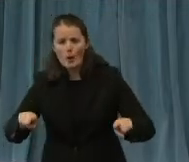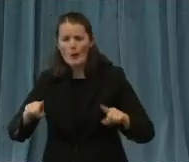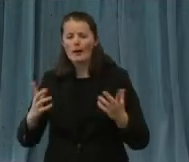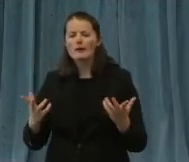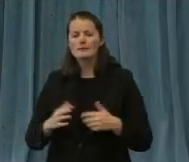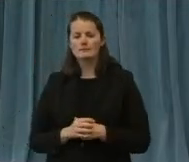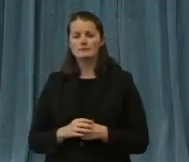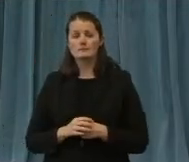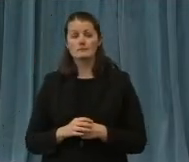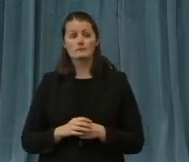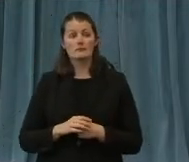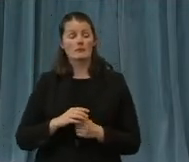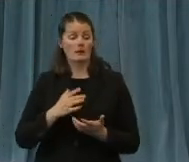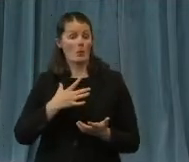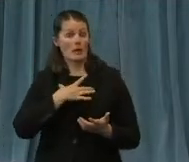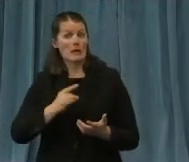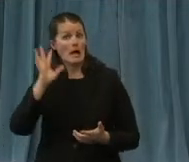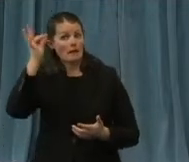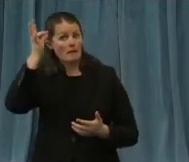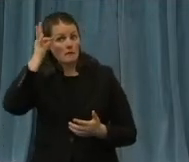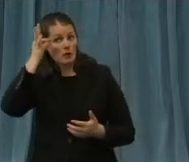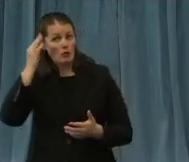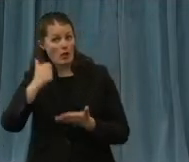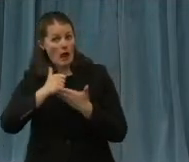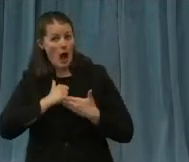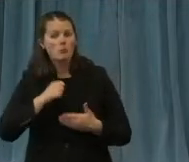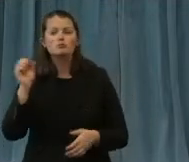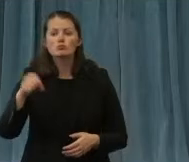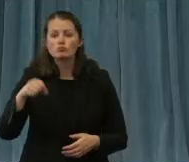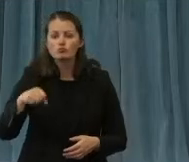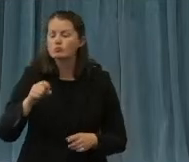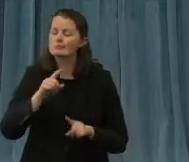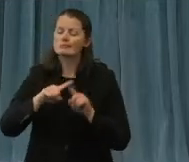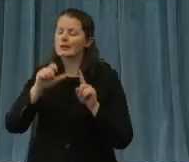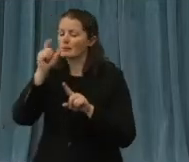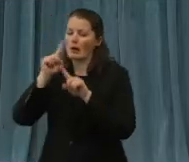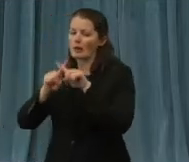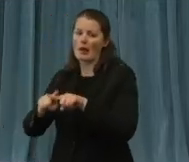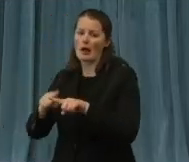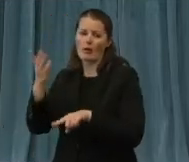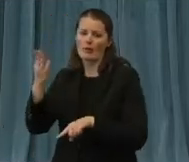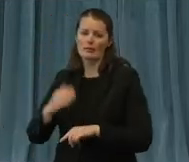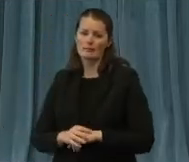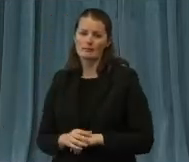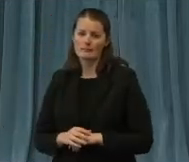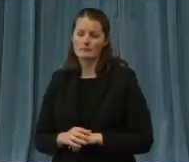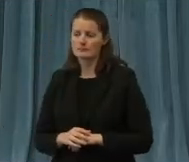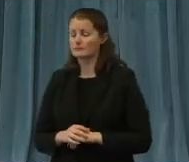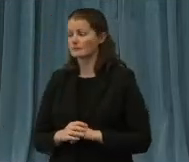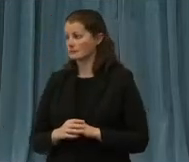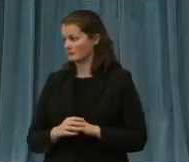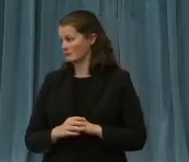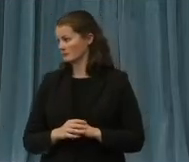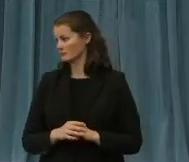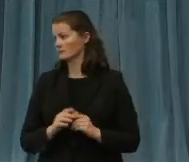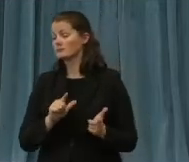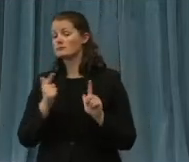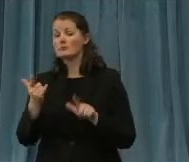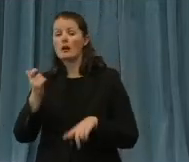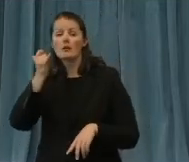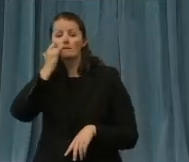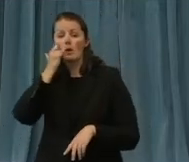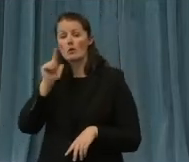federal help? Sure, but I'm not going to count on it right now. We're going to move forward with what we've got. Okay, thank you. Thank you. We're going to try John Sadler again at the Las Vegas